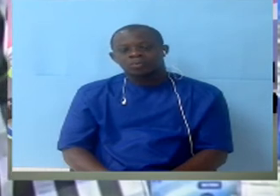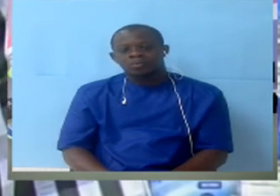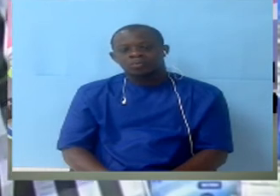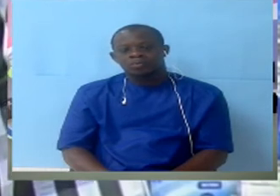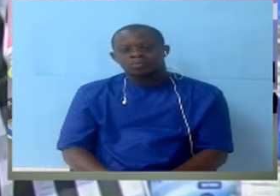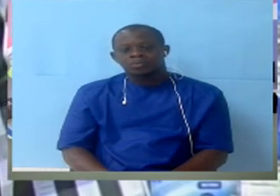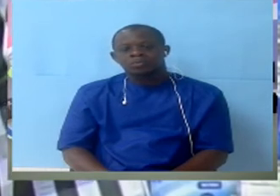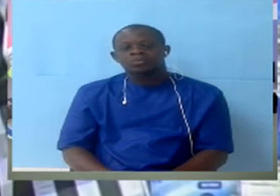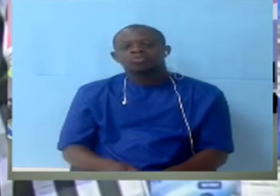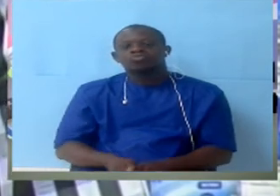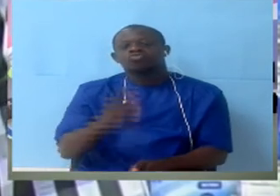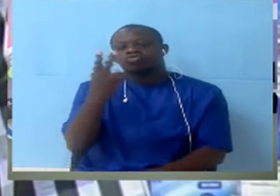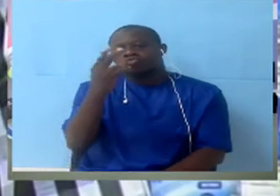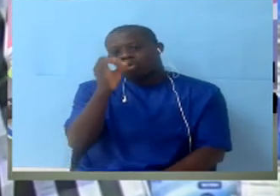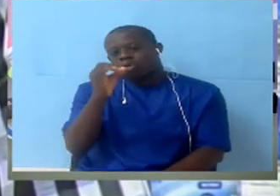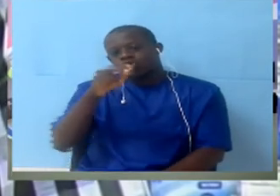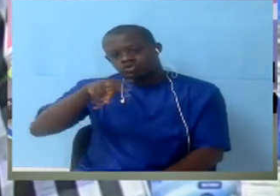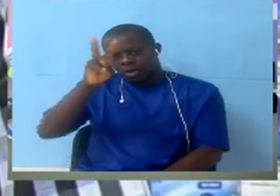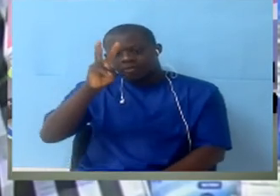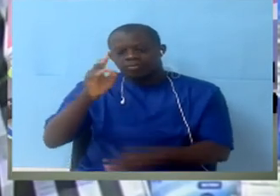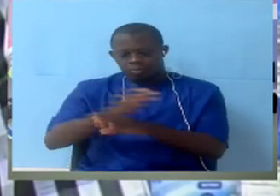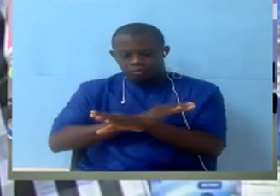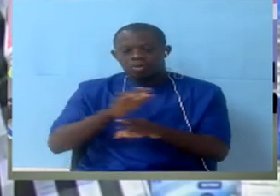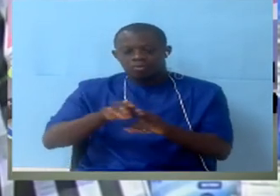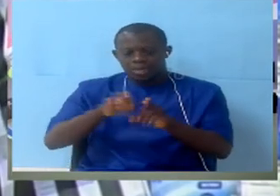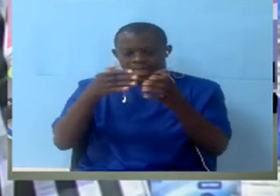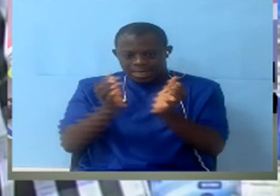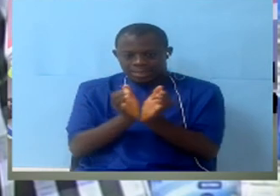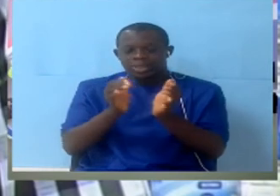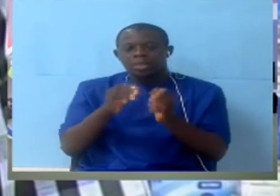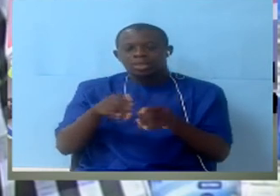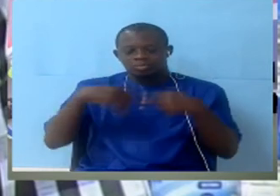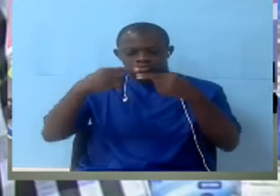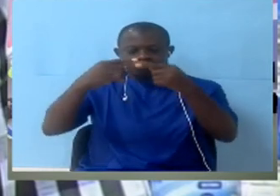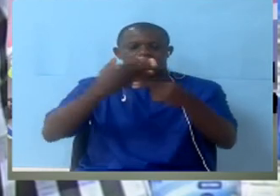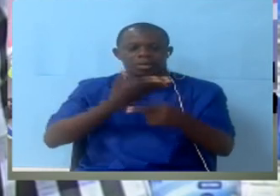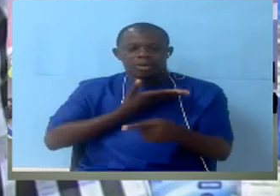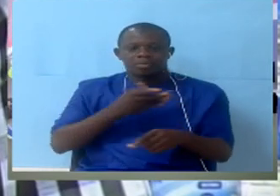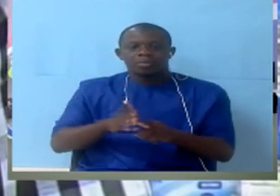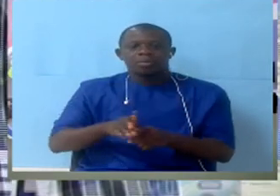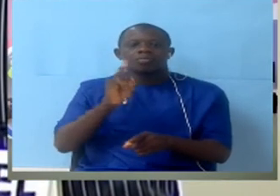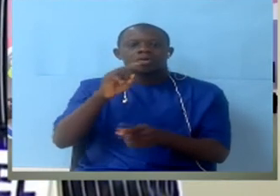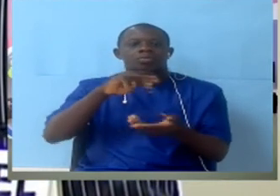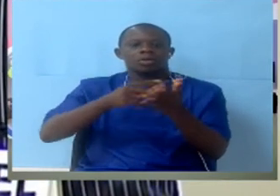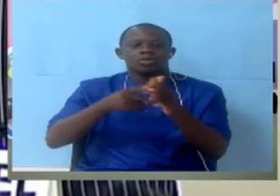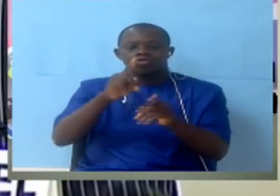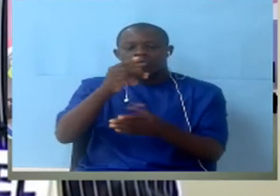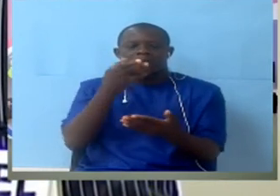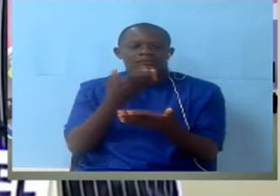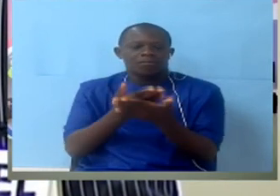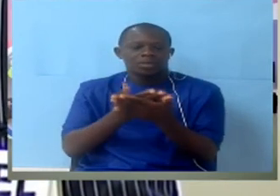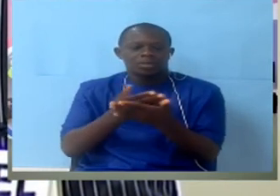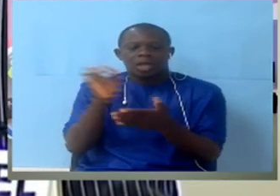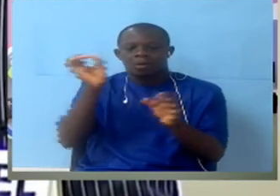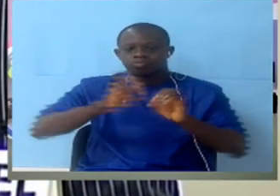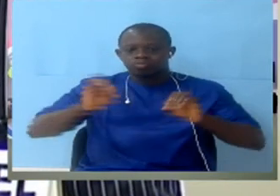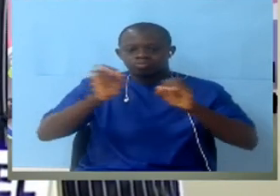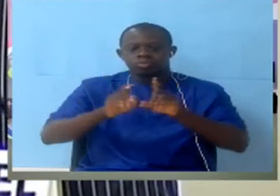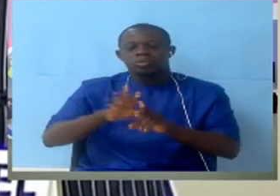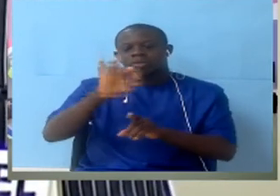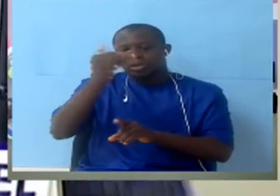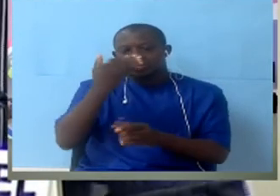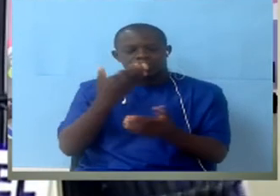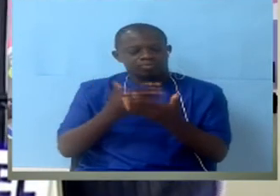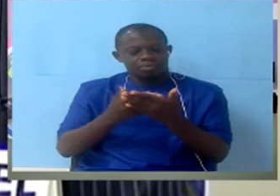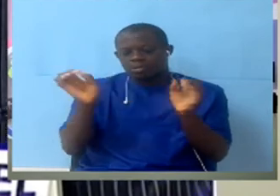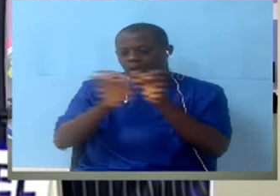I started 2012 classes in 2012 after classes in on 2012 by then the classes were on so but you hadn't completed by then right by then man,